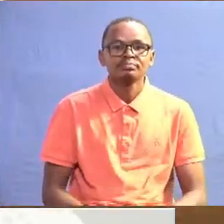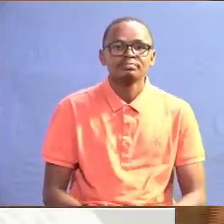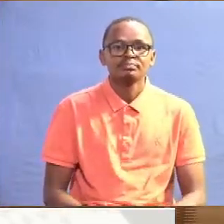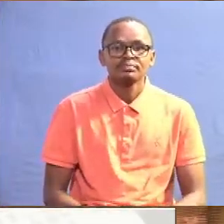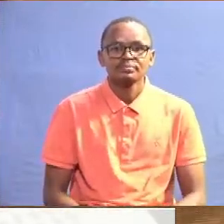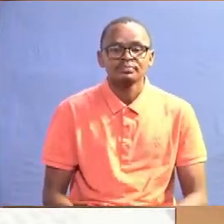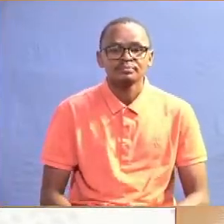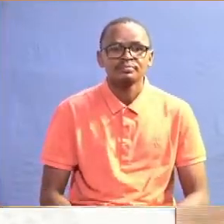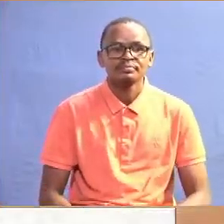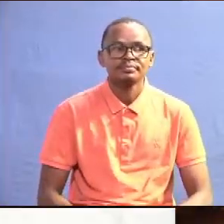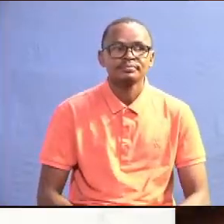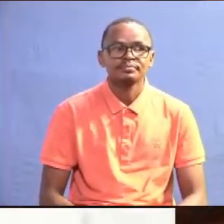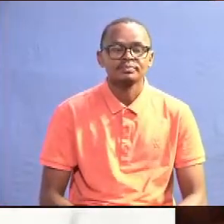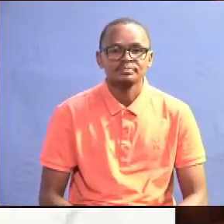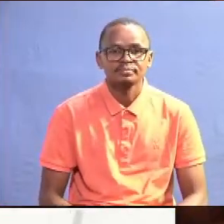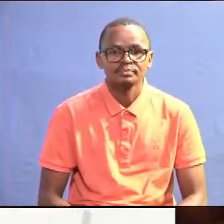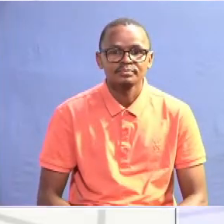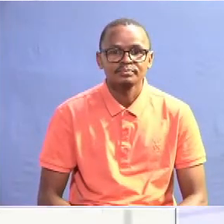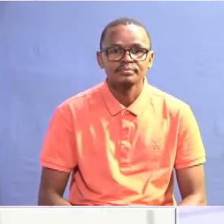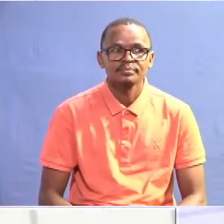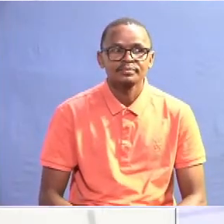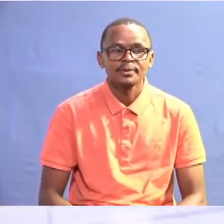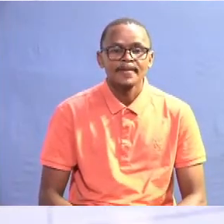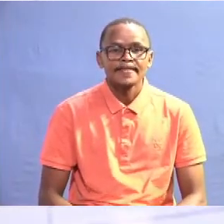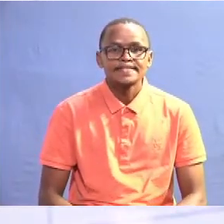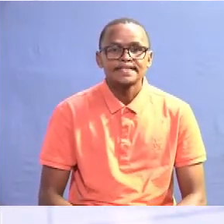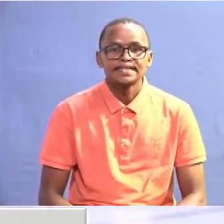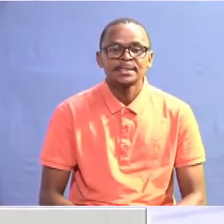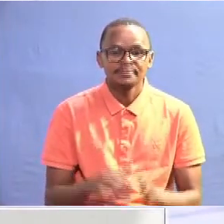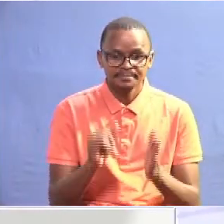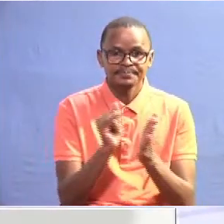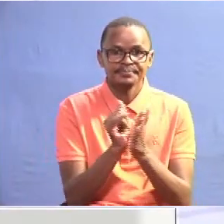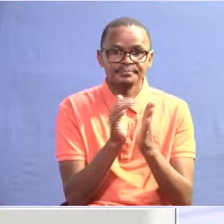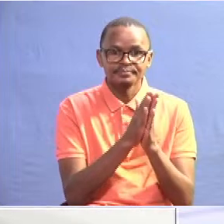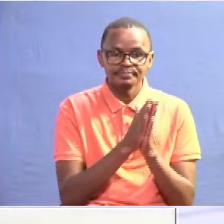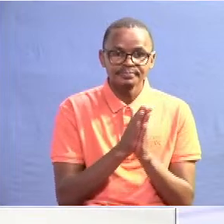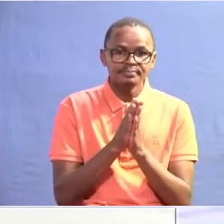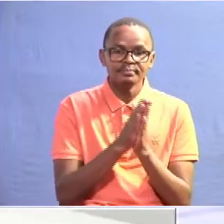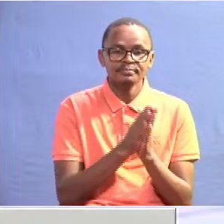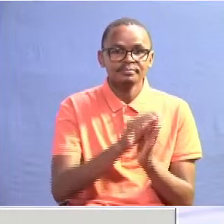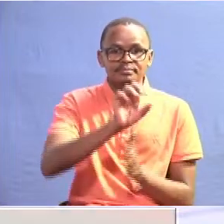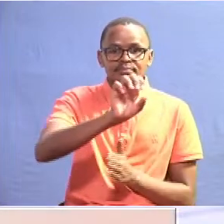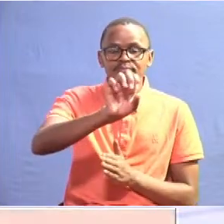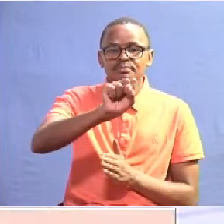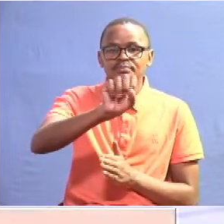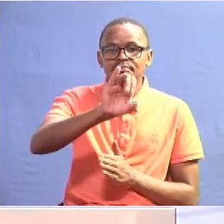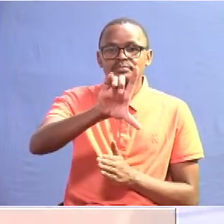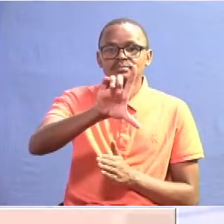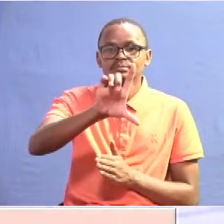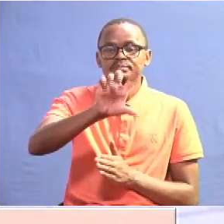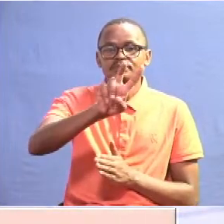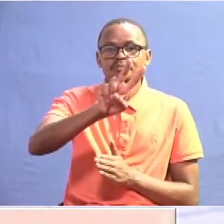Sylvia, KUTV. That story by Anyango Sylvia, a story of indeed